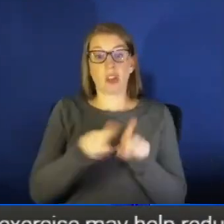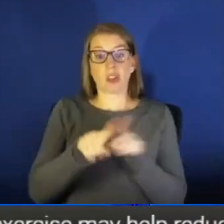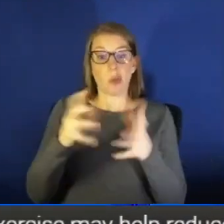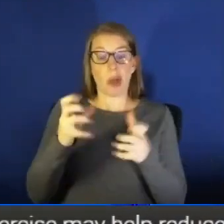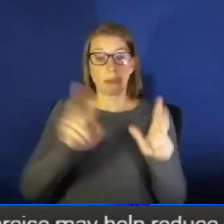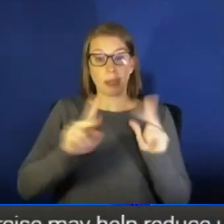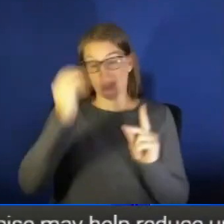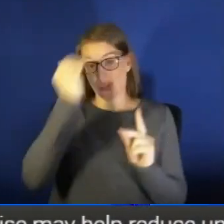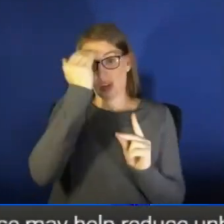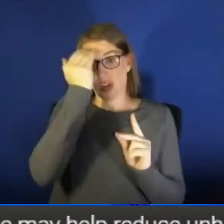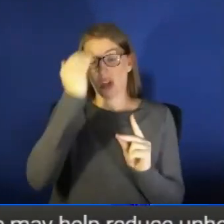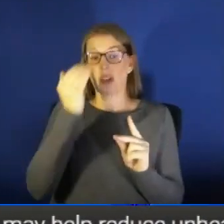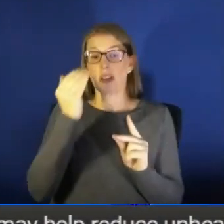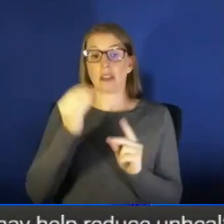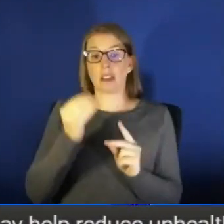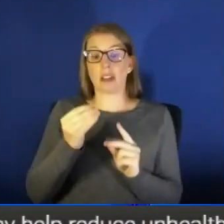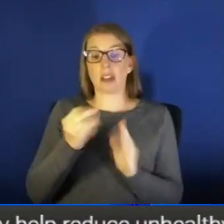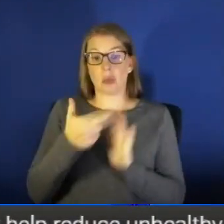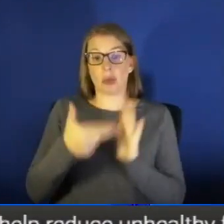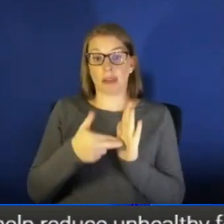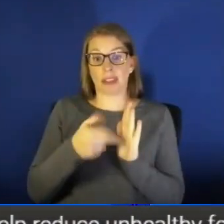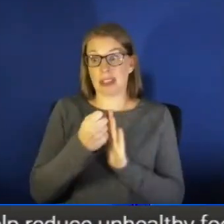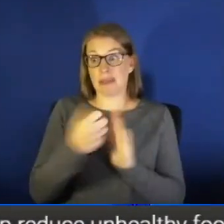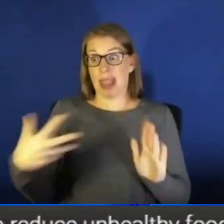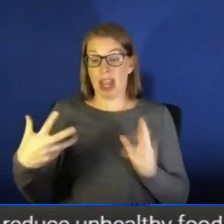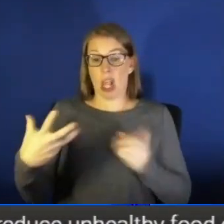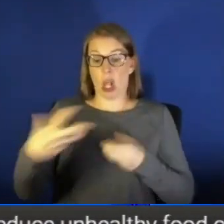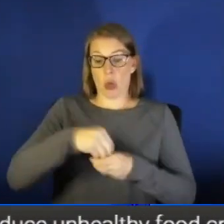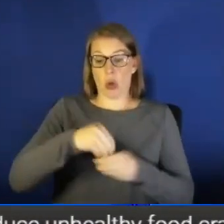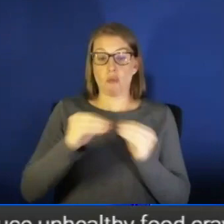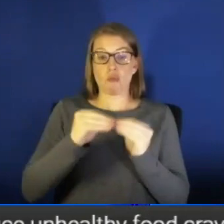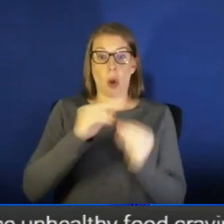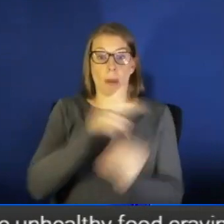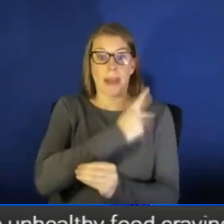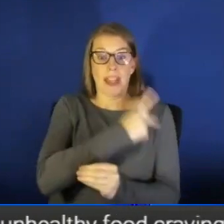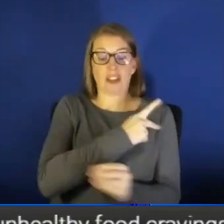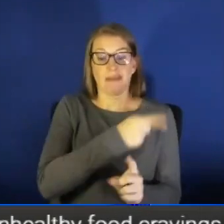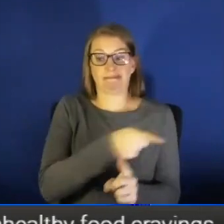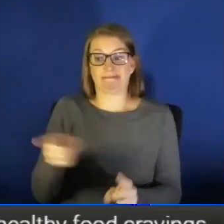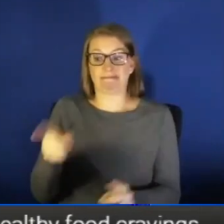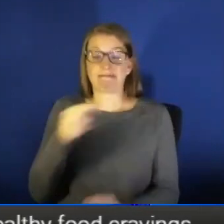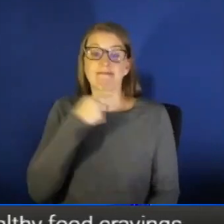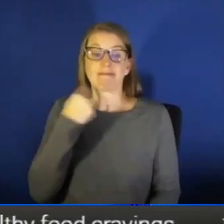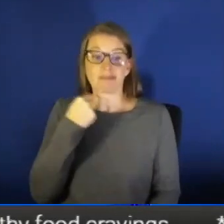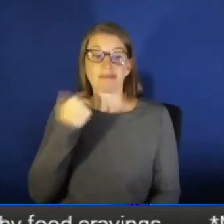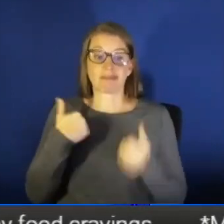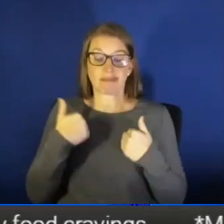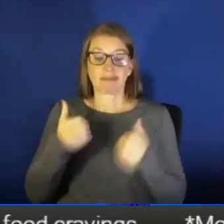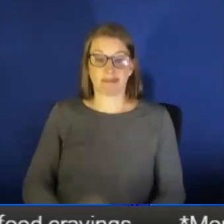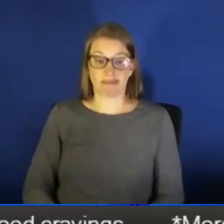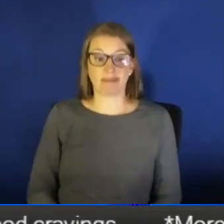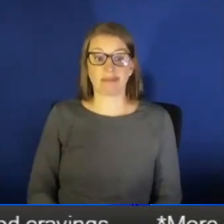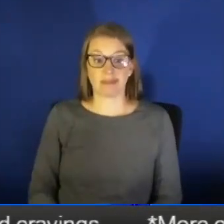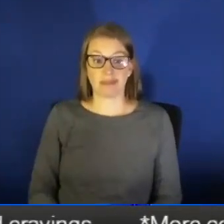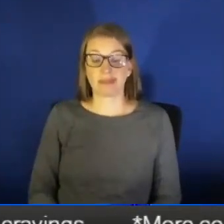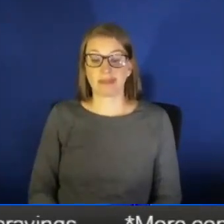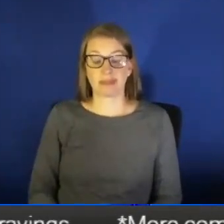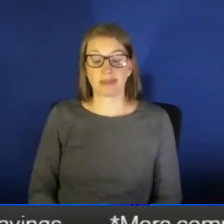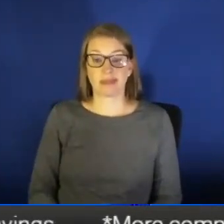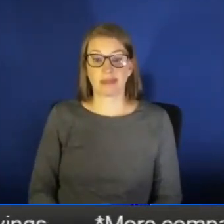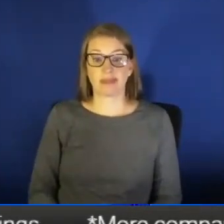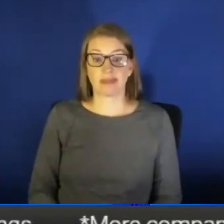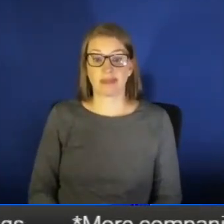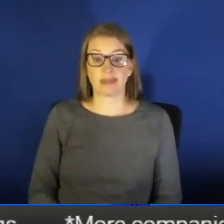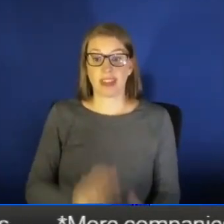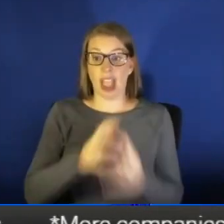have expanded to include so many more patients that are at risk, and how much good that we can do and help them in their